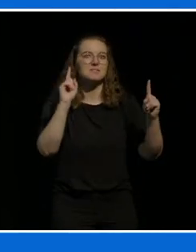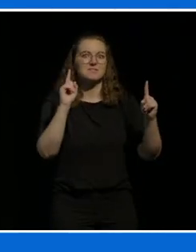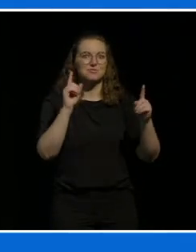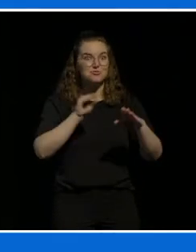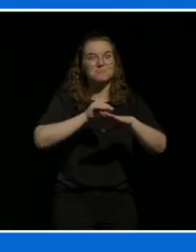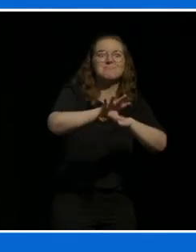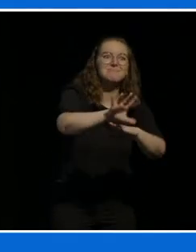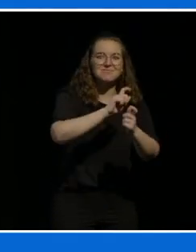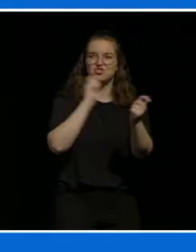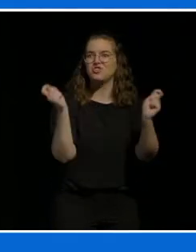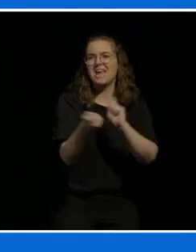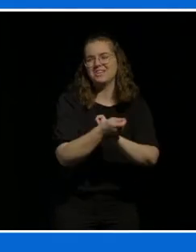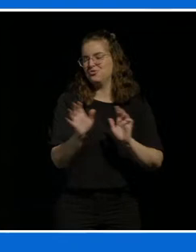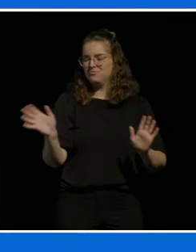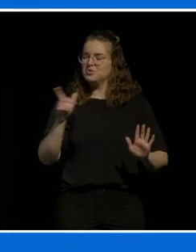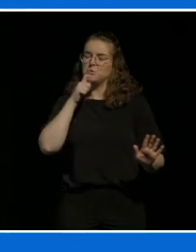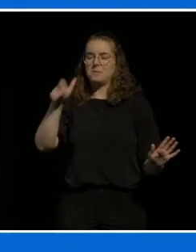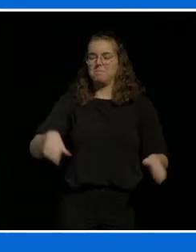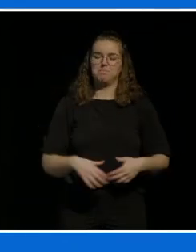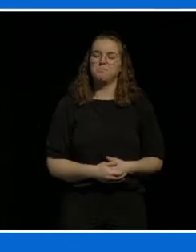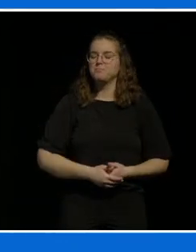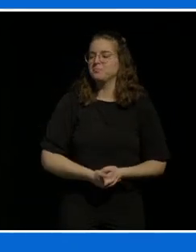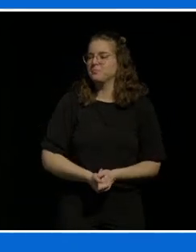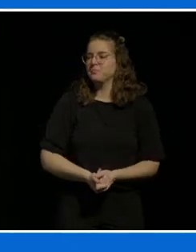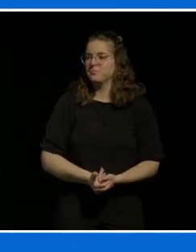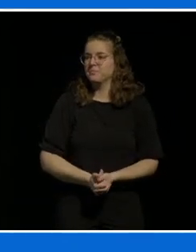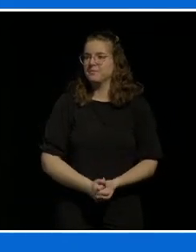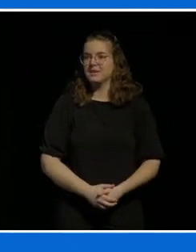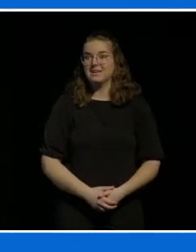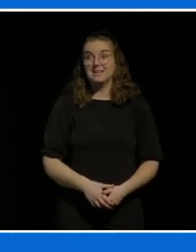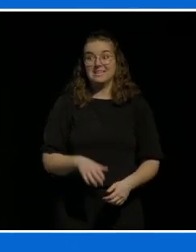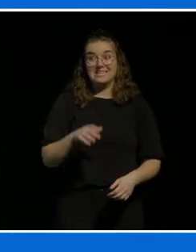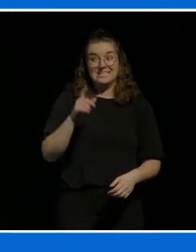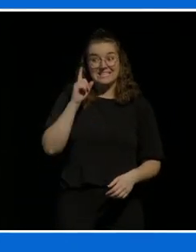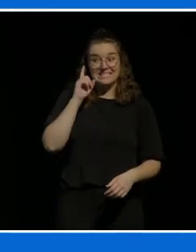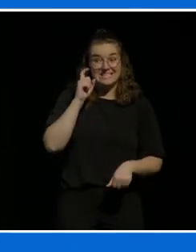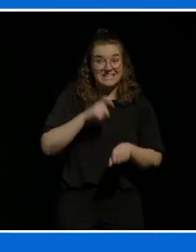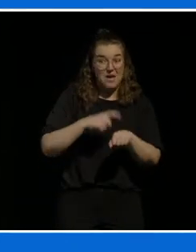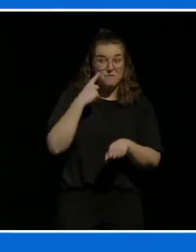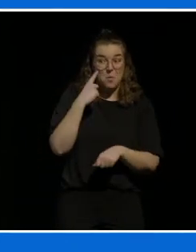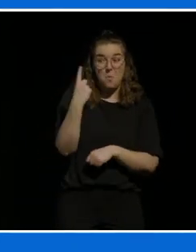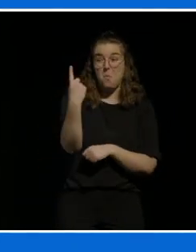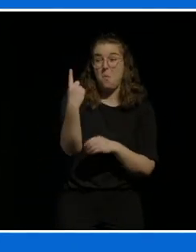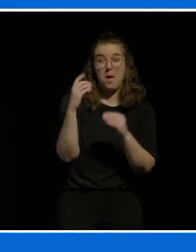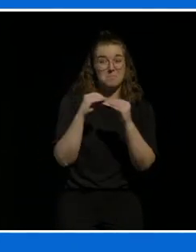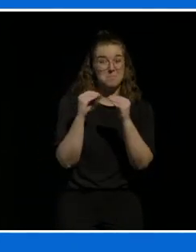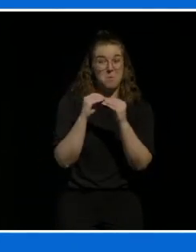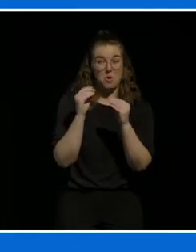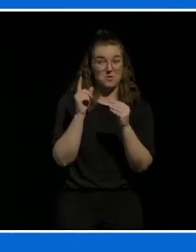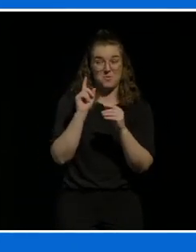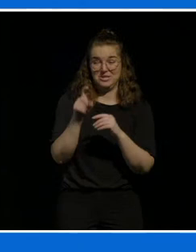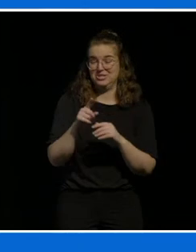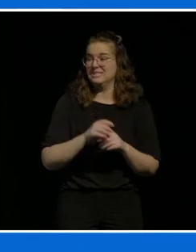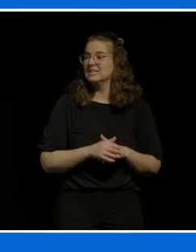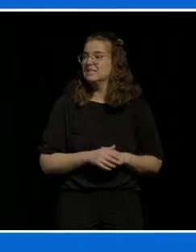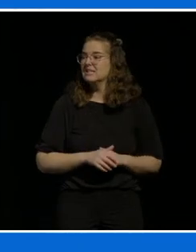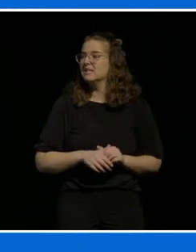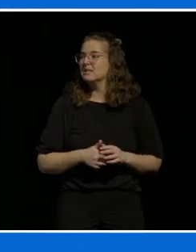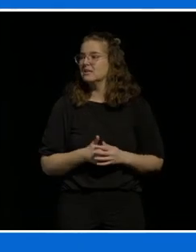is a super important thing to remember. I think we have time for one more quick question.